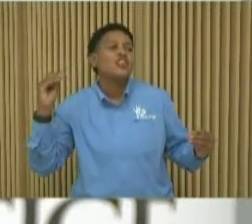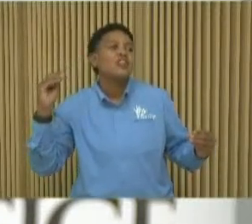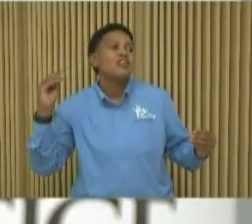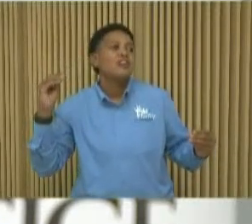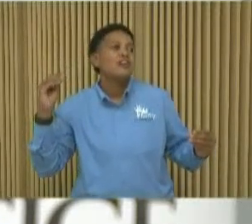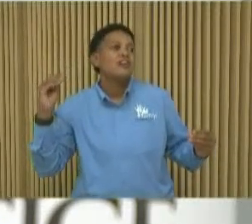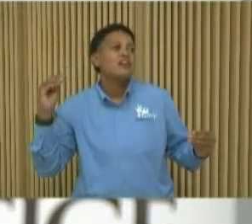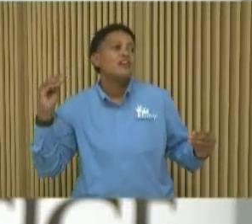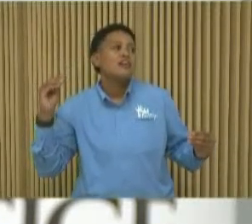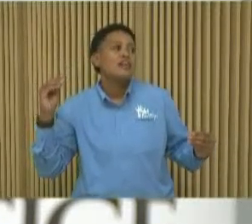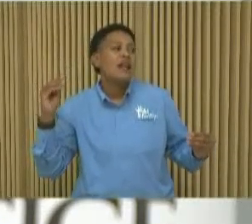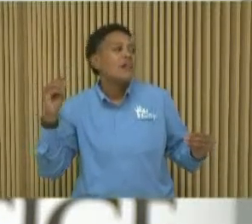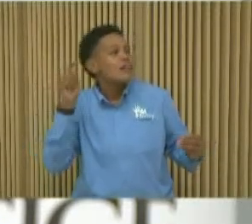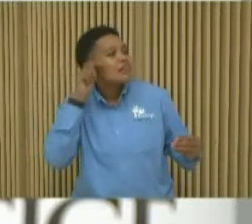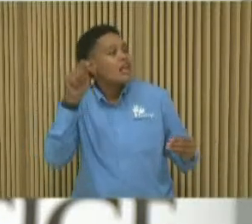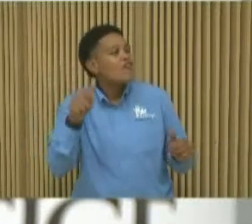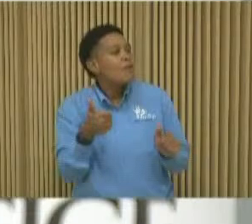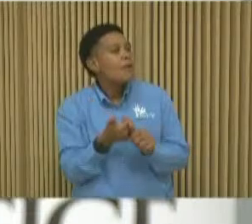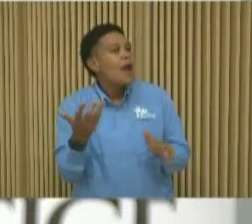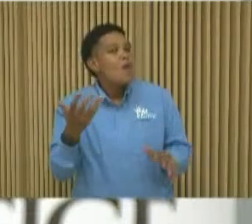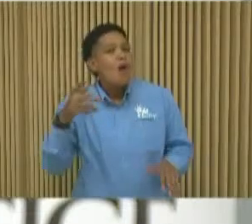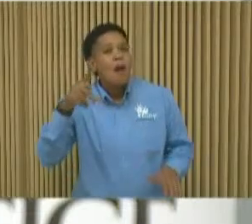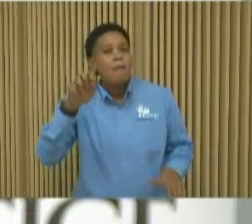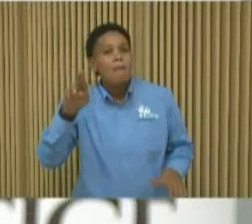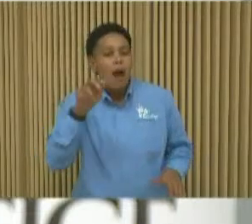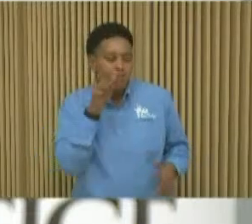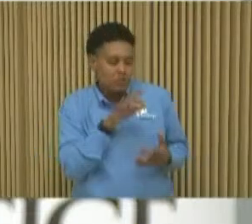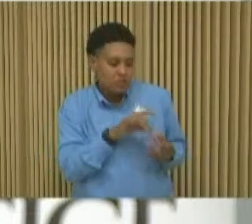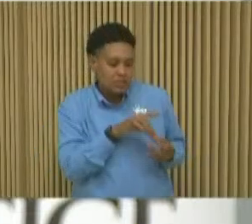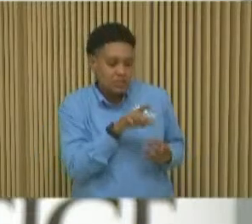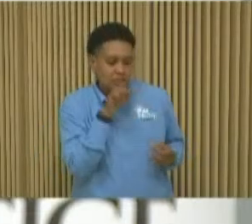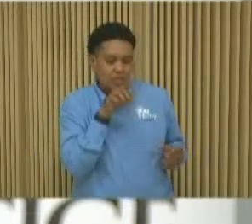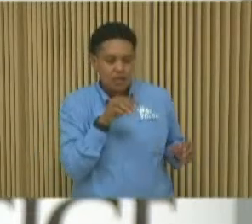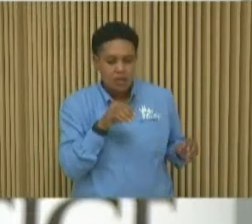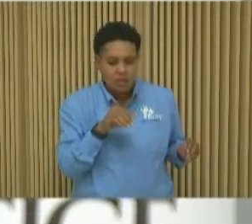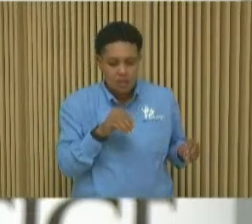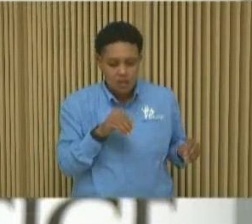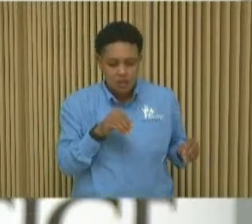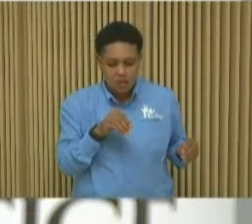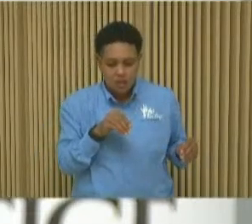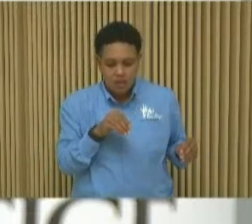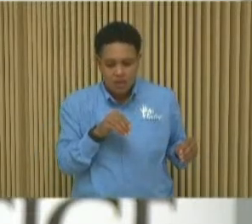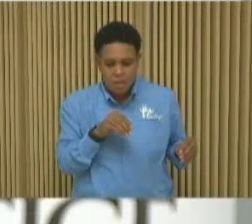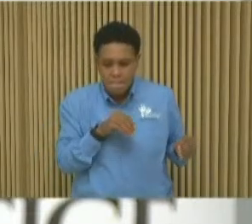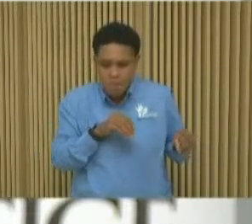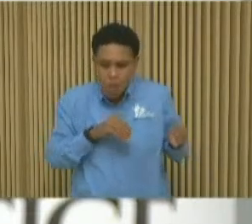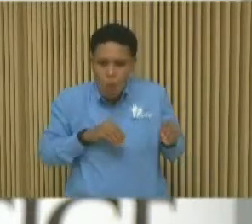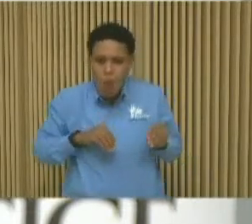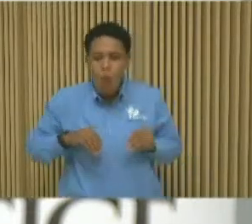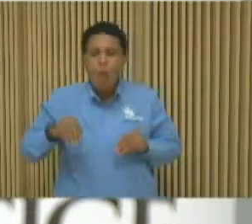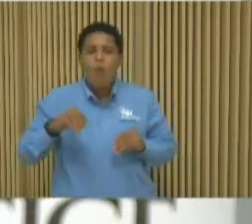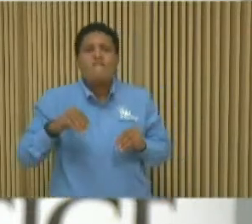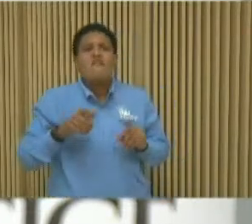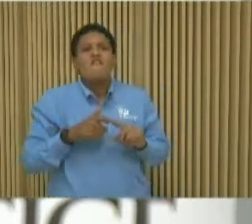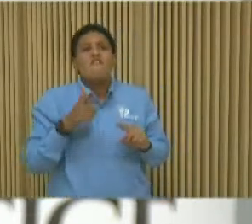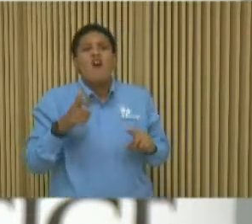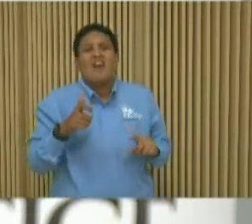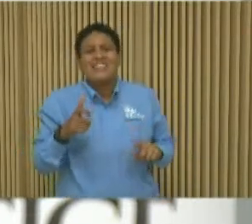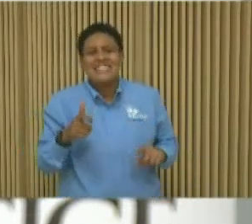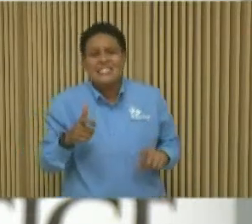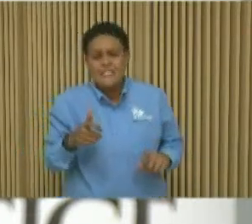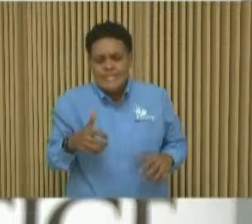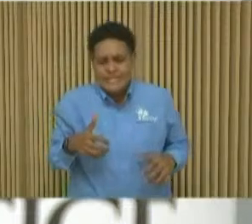has just spoken about, is moving from positioning in your bargaining, positioning, digging your